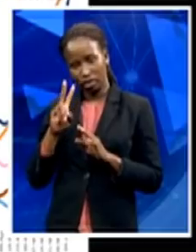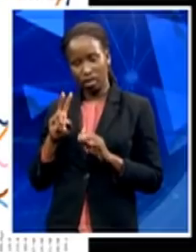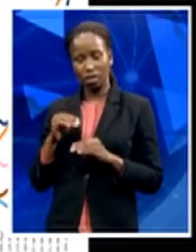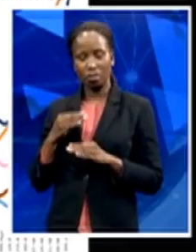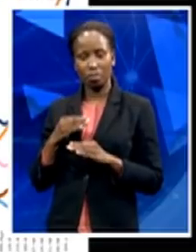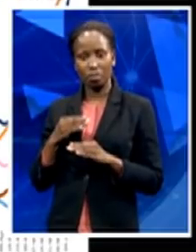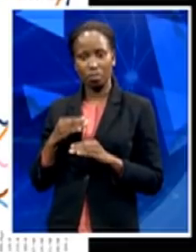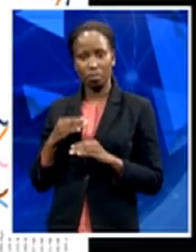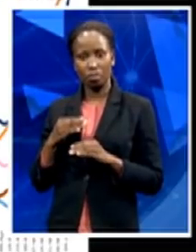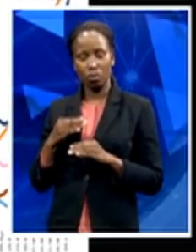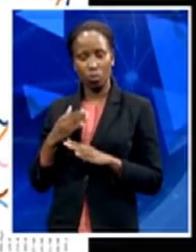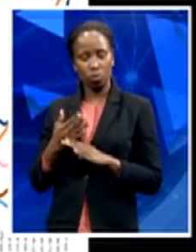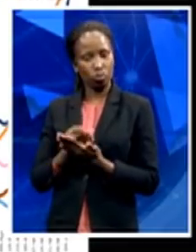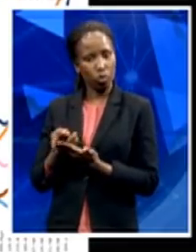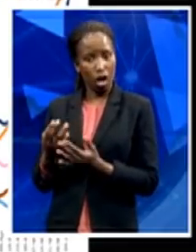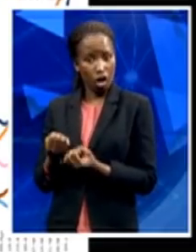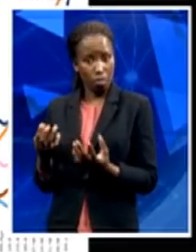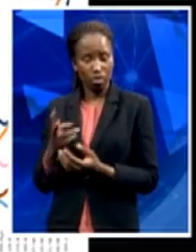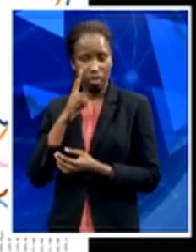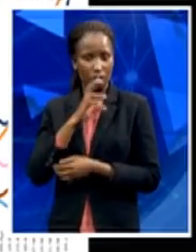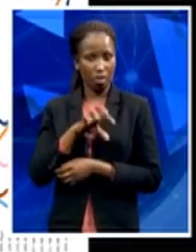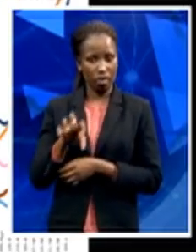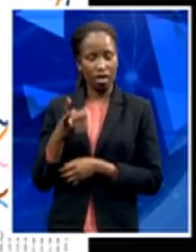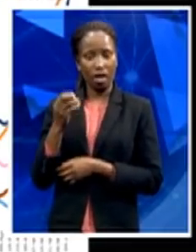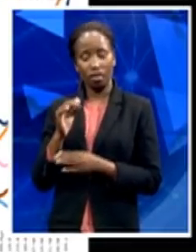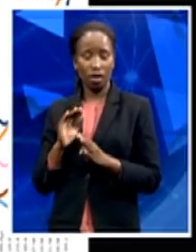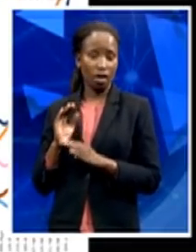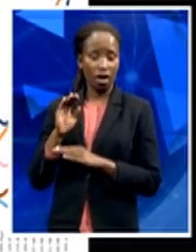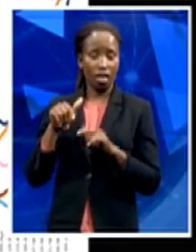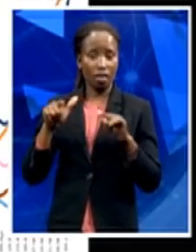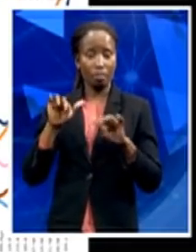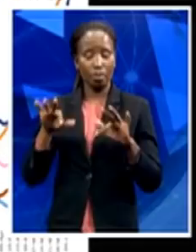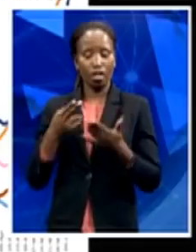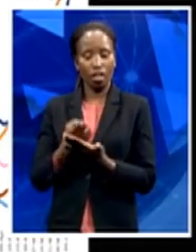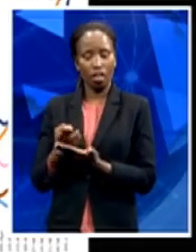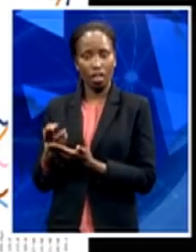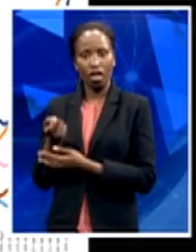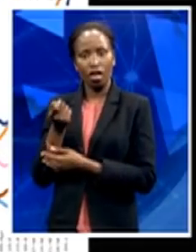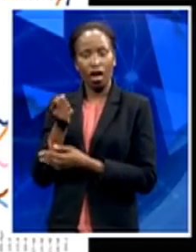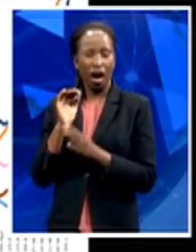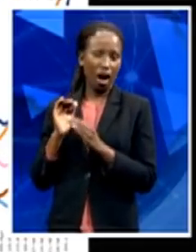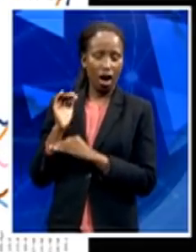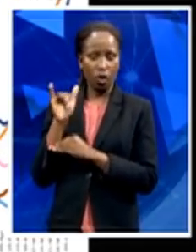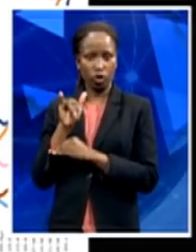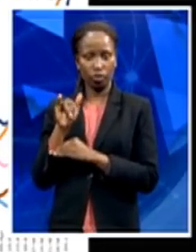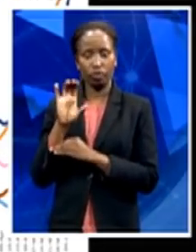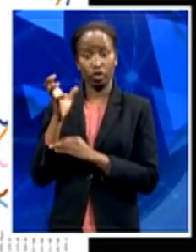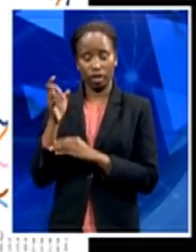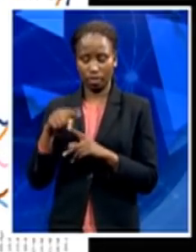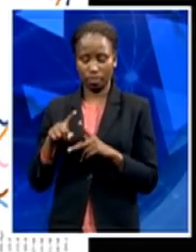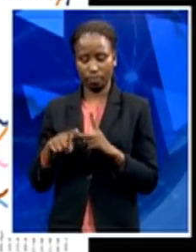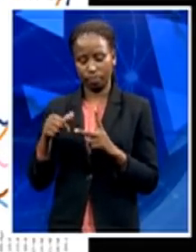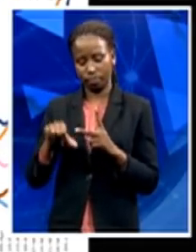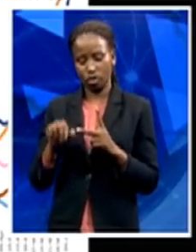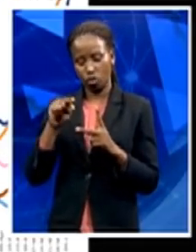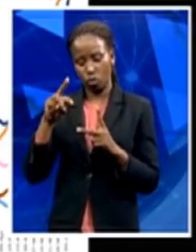that have got a higher level of hospitalization, it's Free State, followed by Northwest. And then we can see